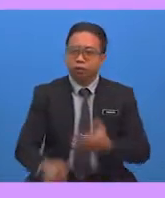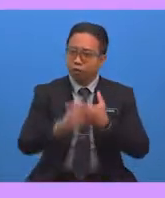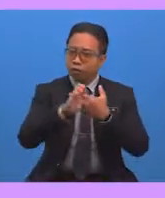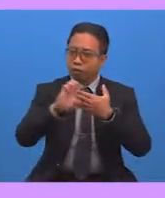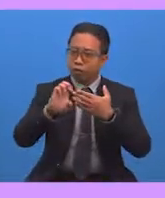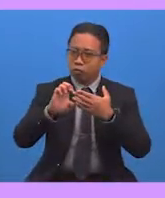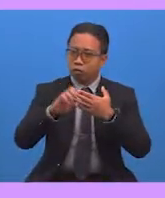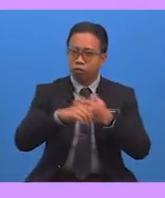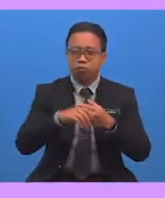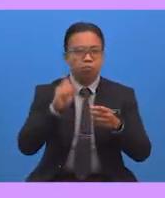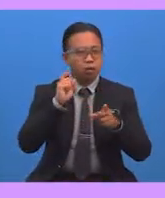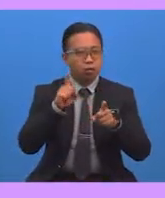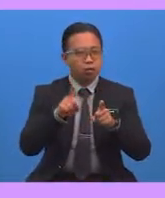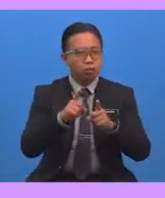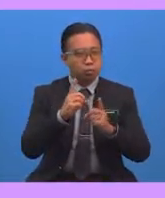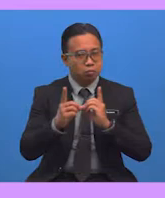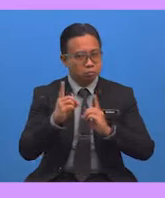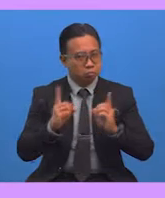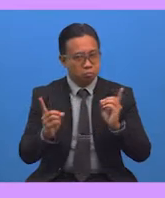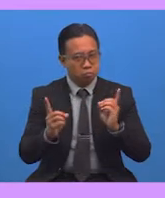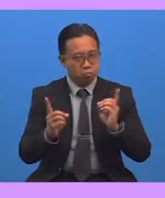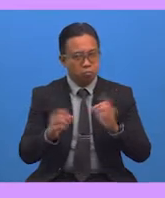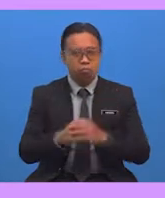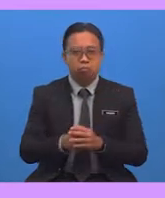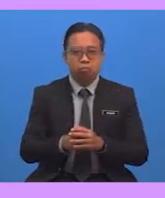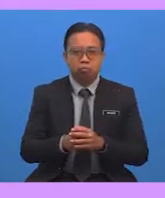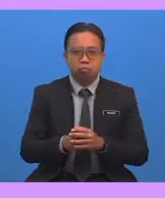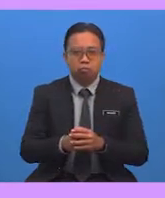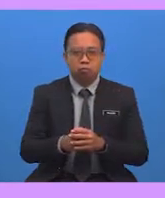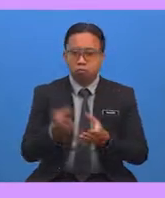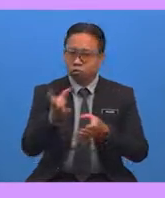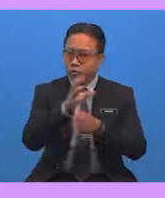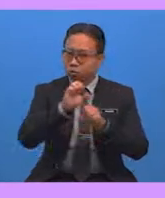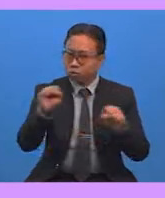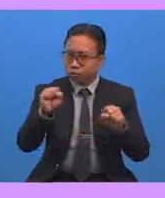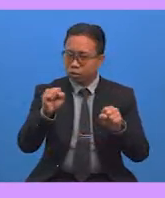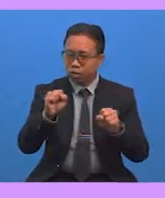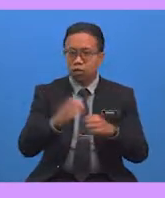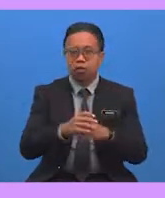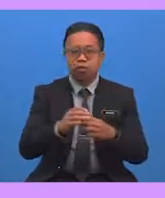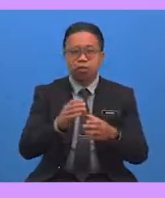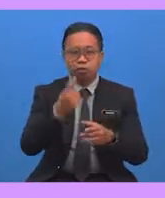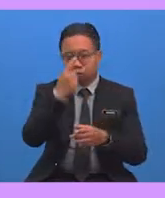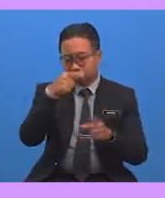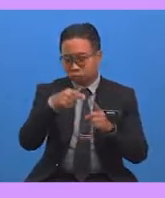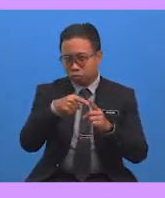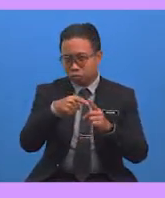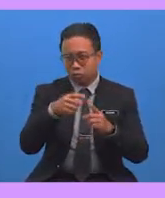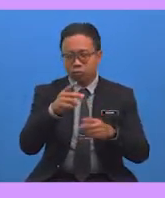or solutions to problems, the solution would be highly effective